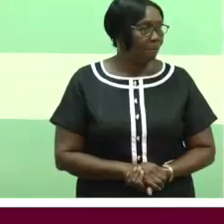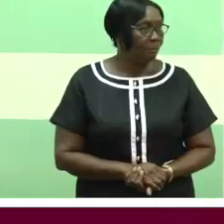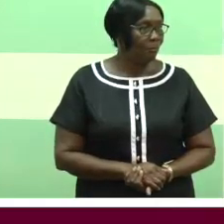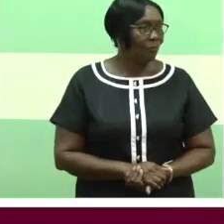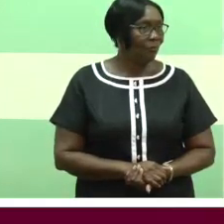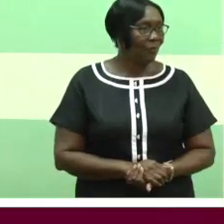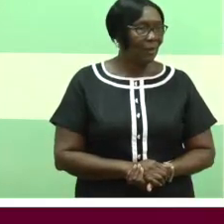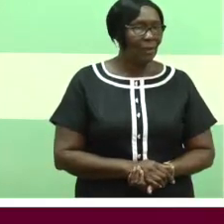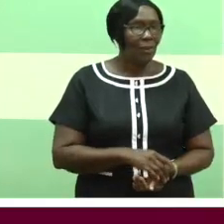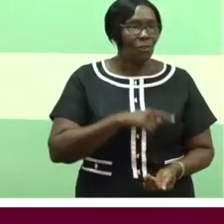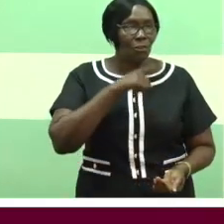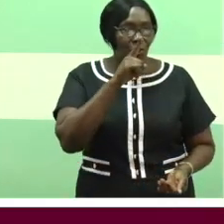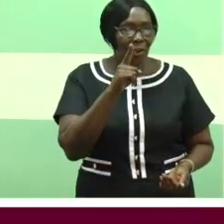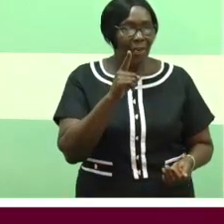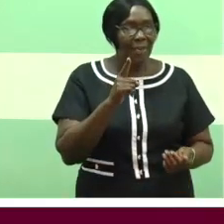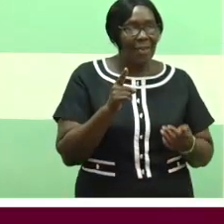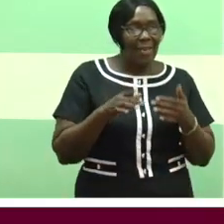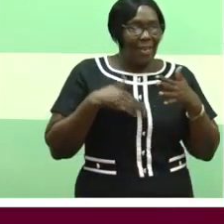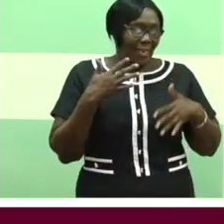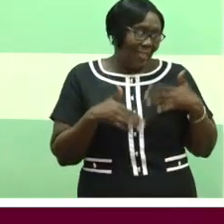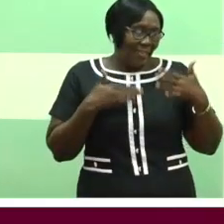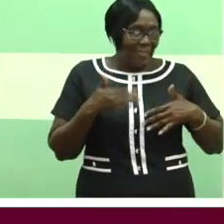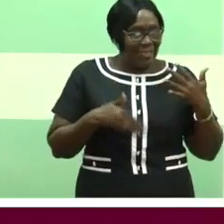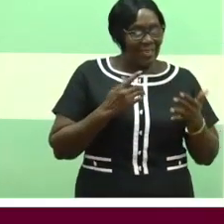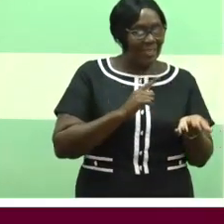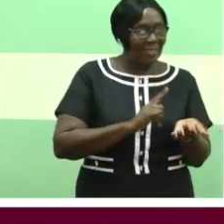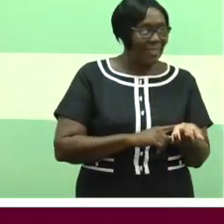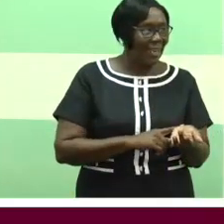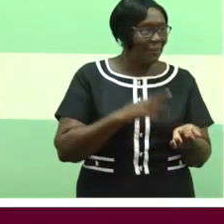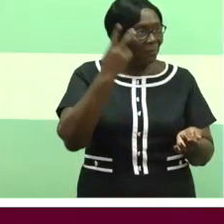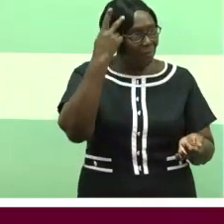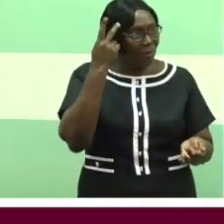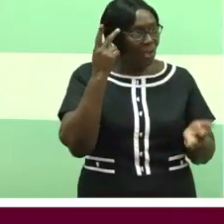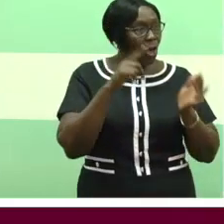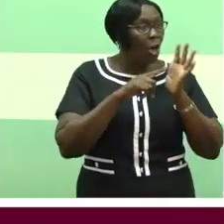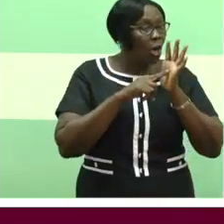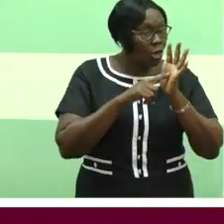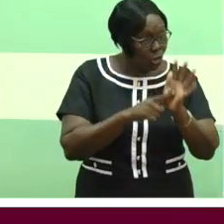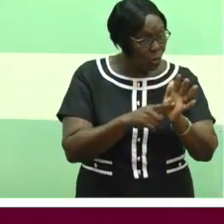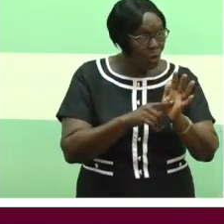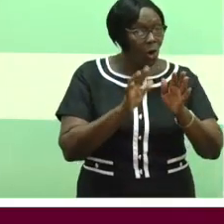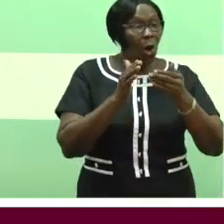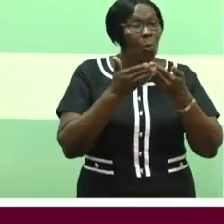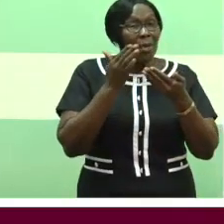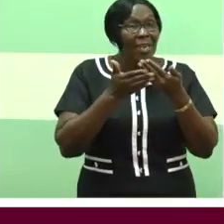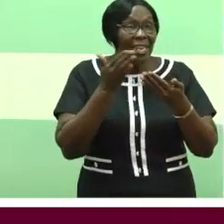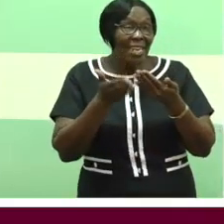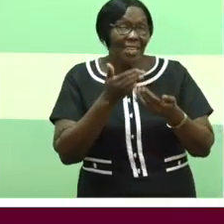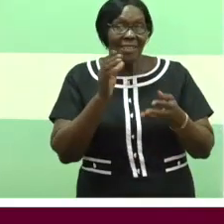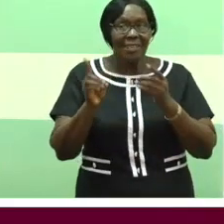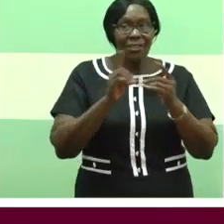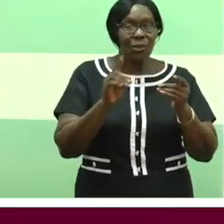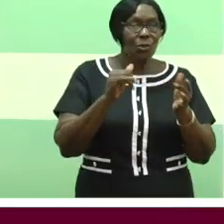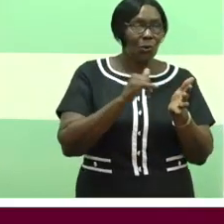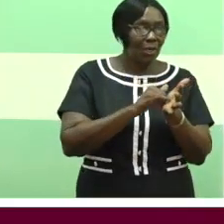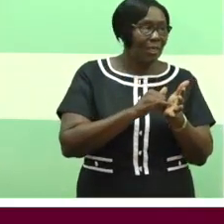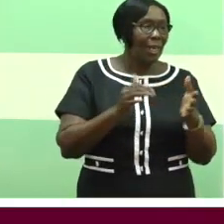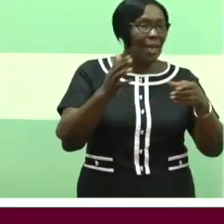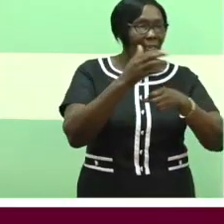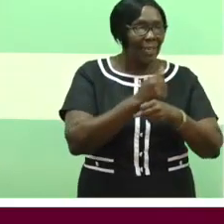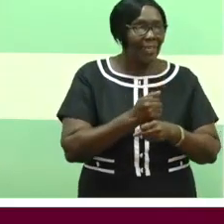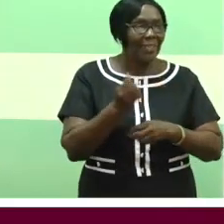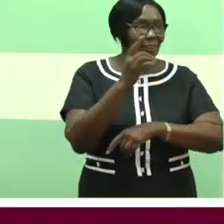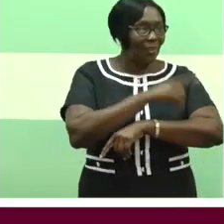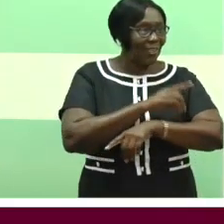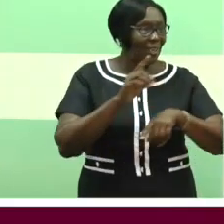And this is really an exciting time for me, because parents, I'm going to show you how easy it is for you to do this and